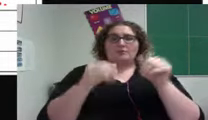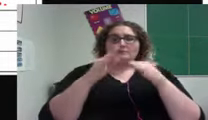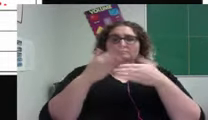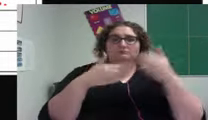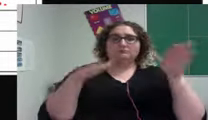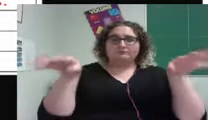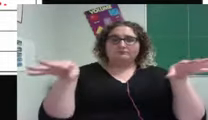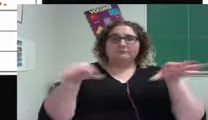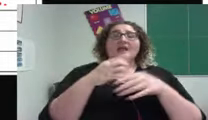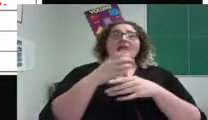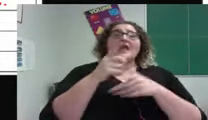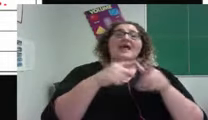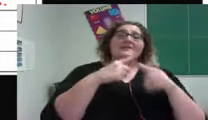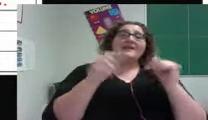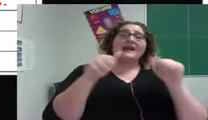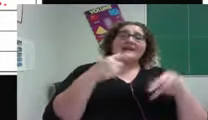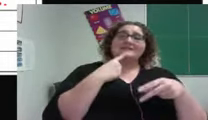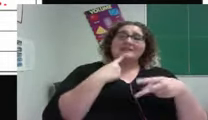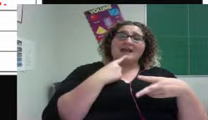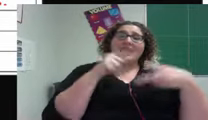by the definition of congruence.